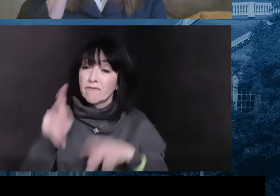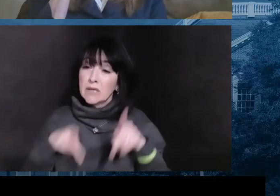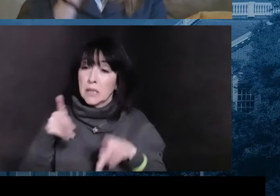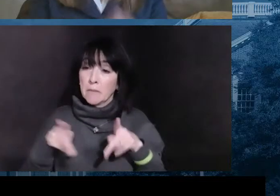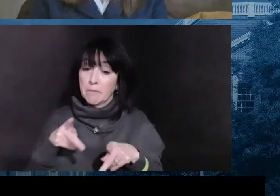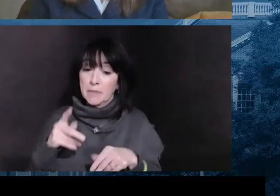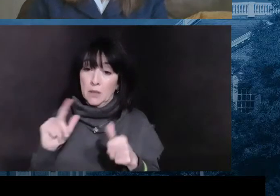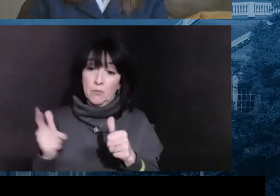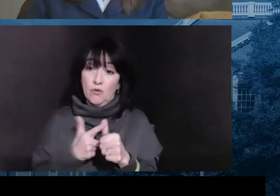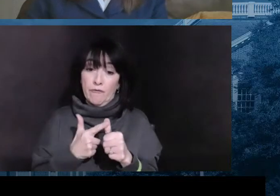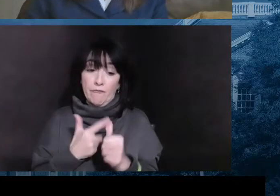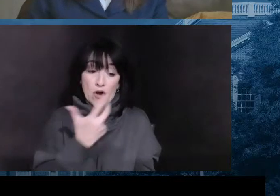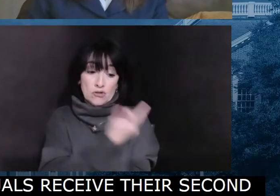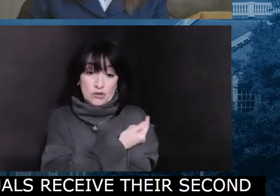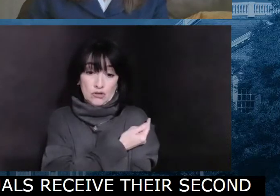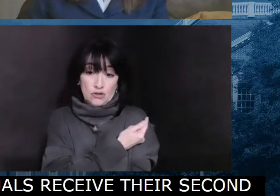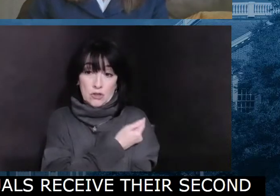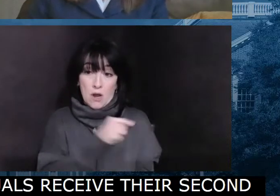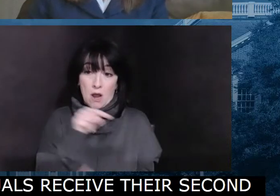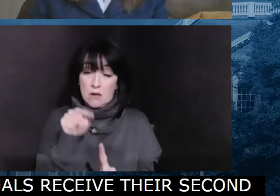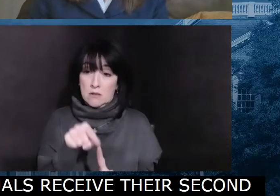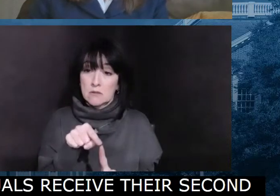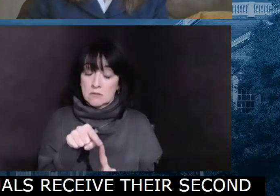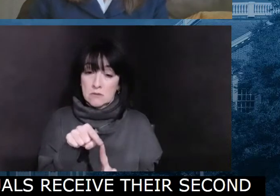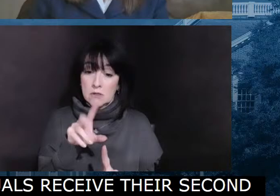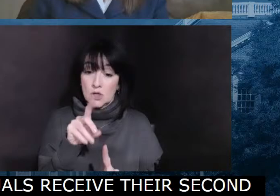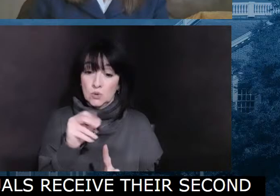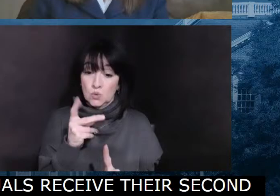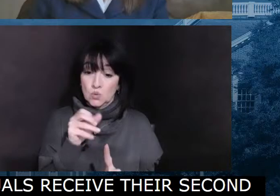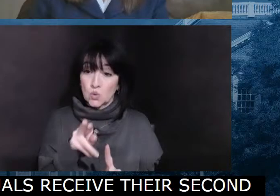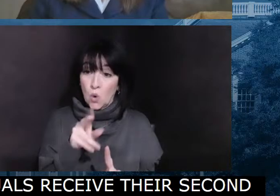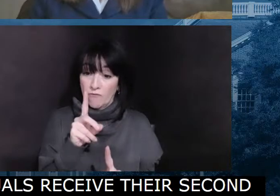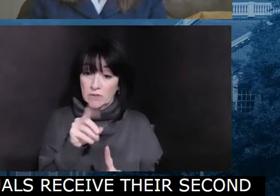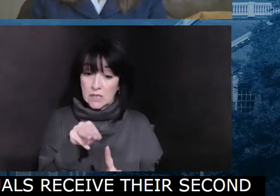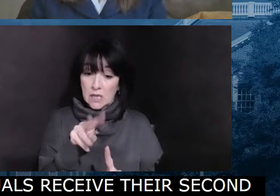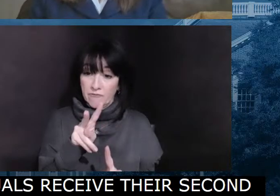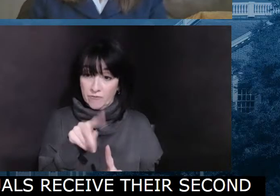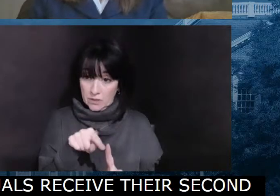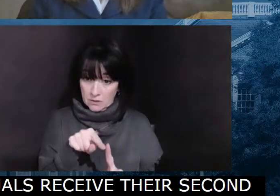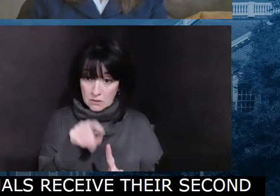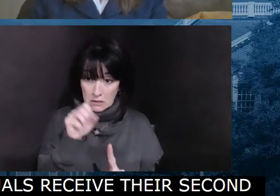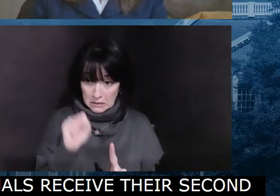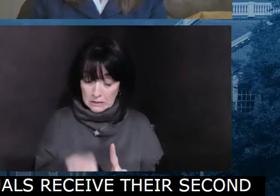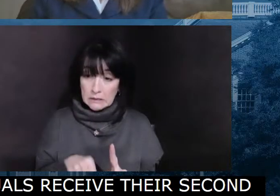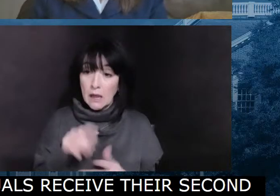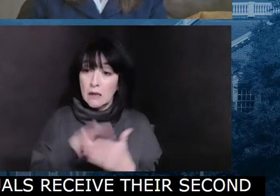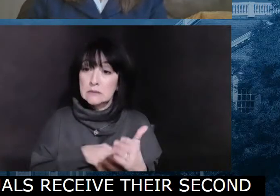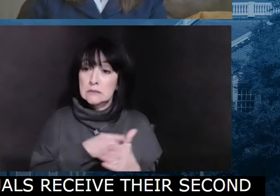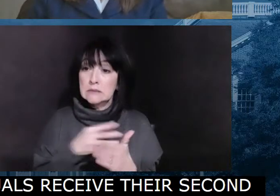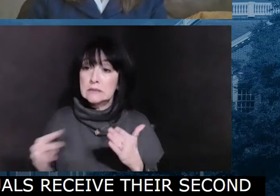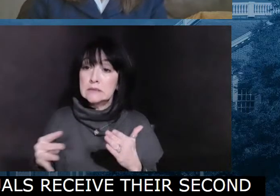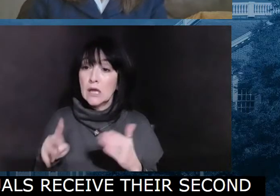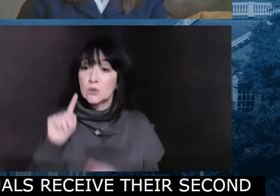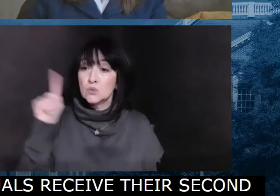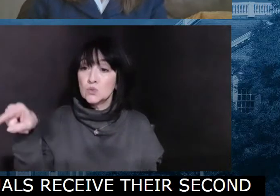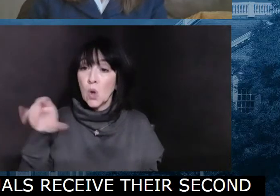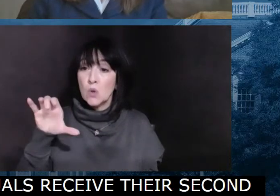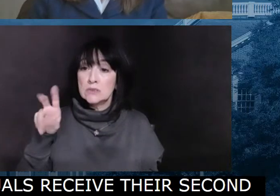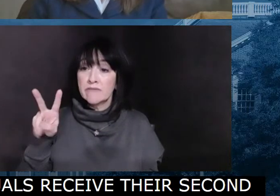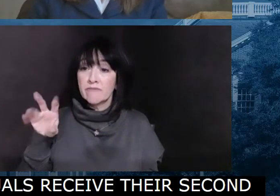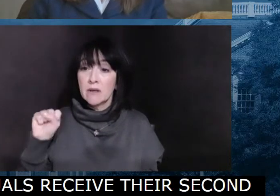For example, if someone got the first dose at a Dover DMV state-run event, could they schedule an appointment at CVS for the